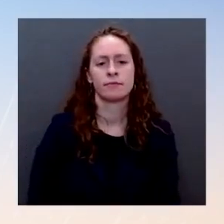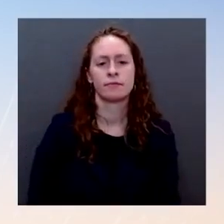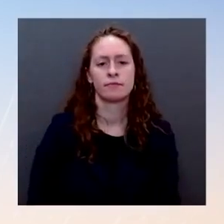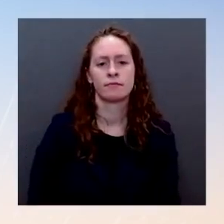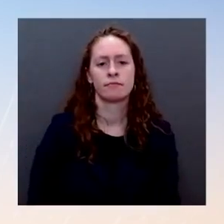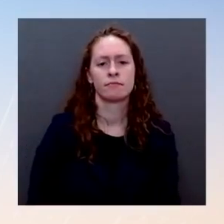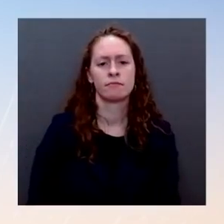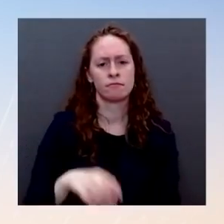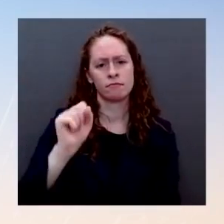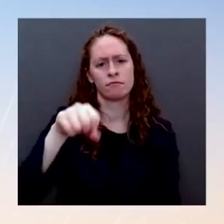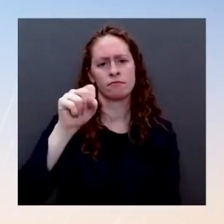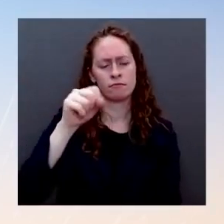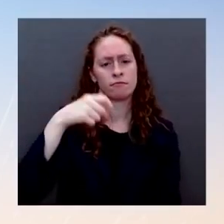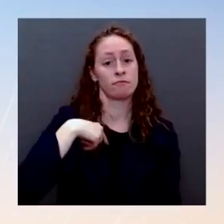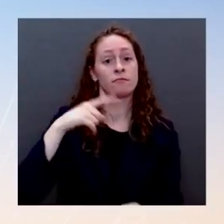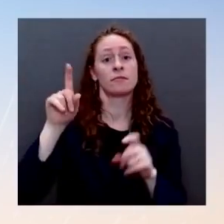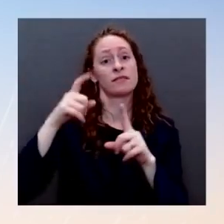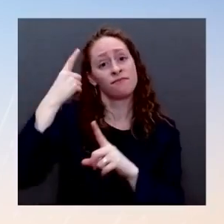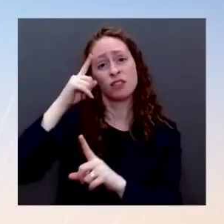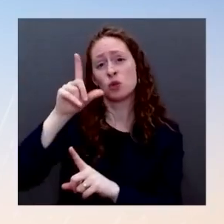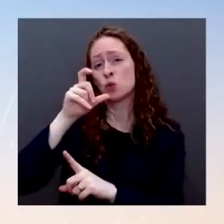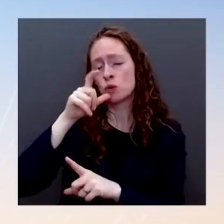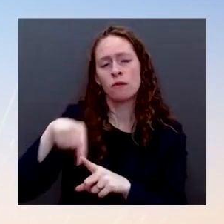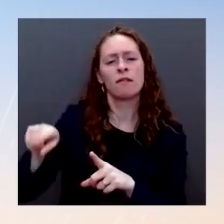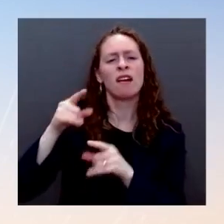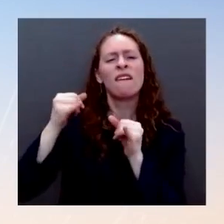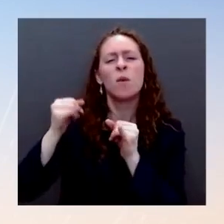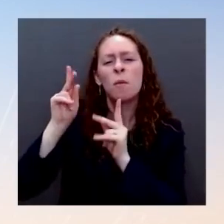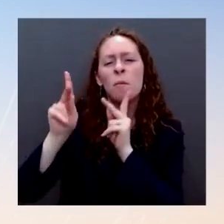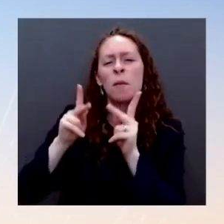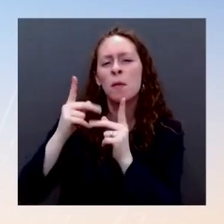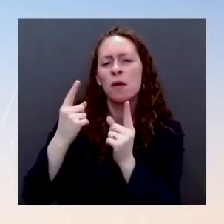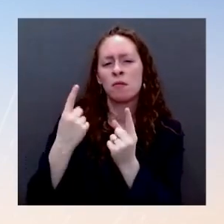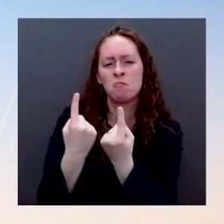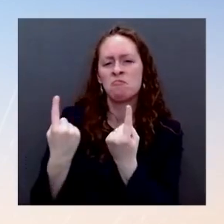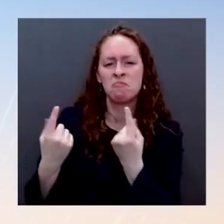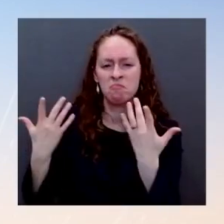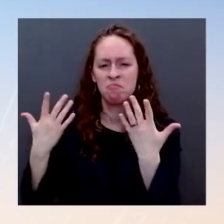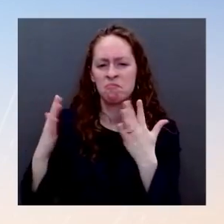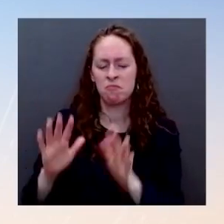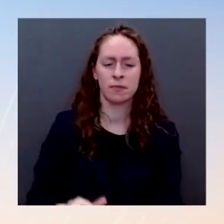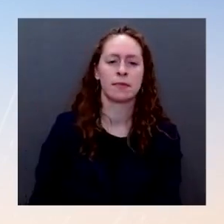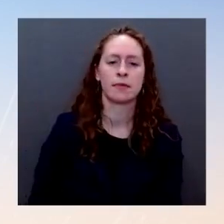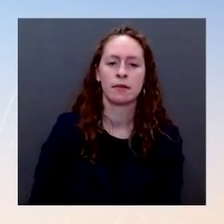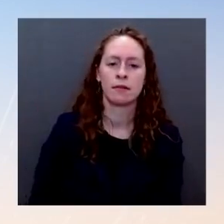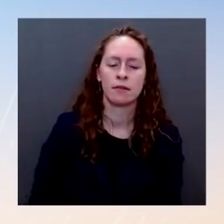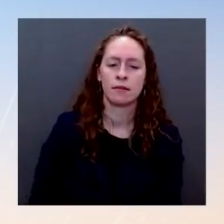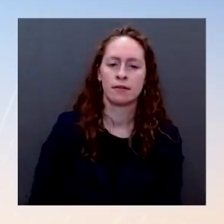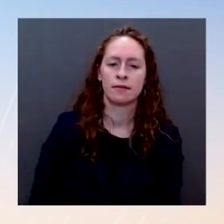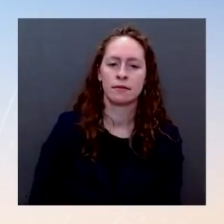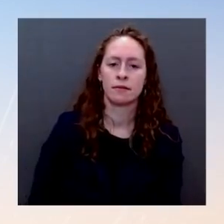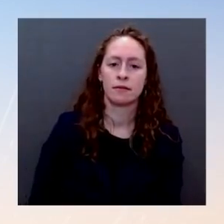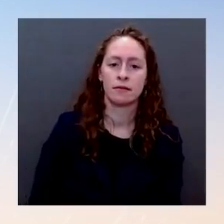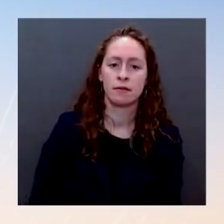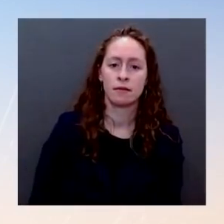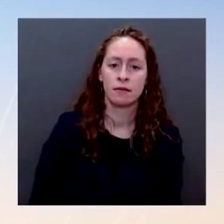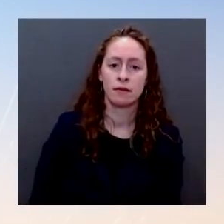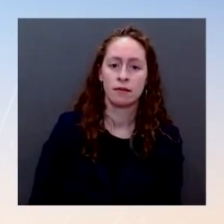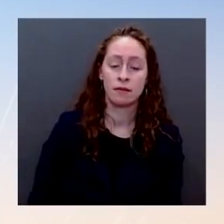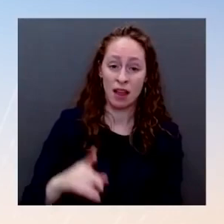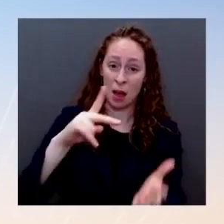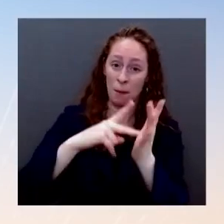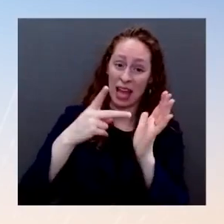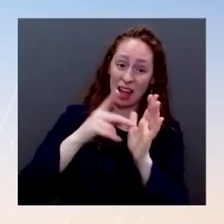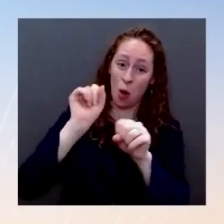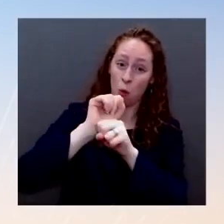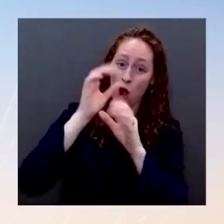to workers to find tests themselves if they must be tested to go to work rather than their employer Actually, providing I'm them? saying, and I think what I said